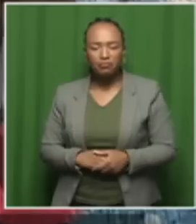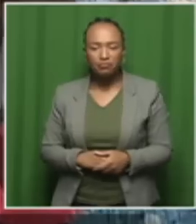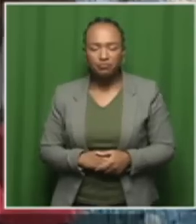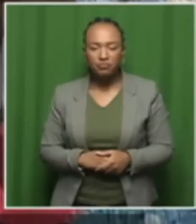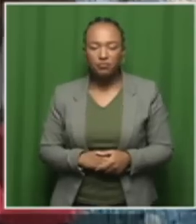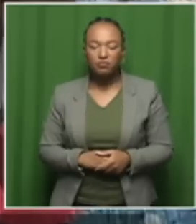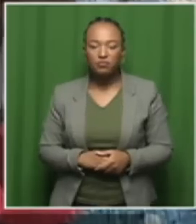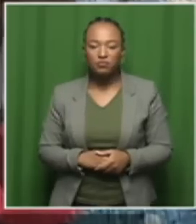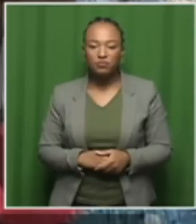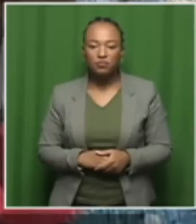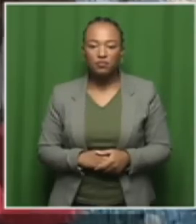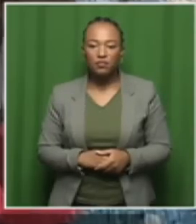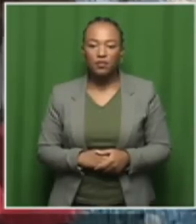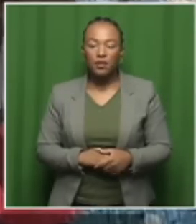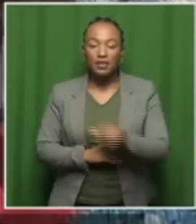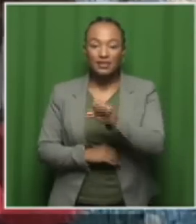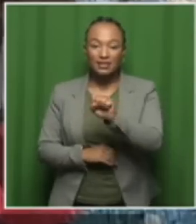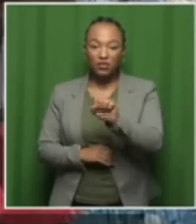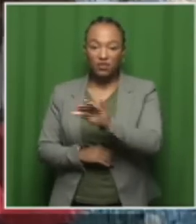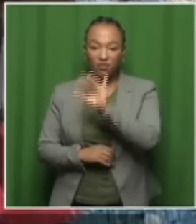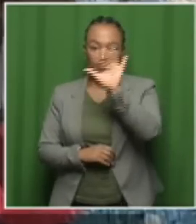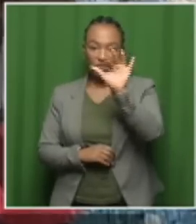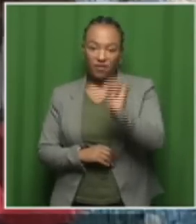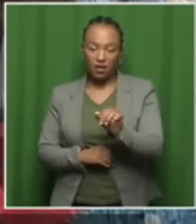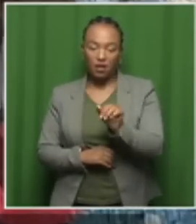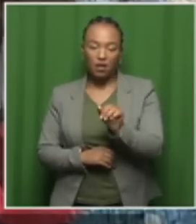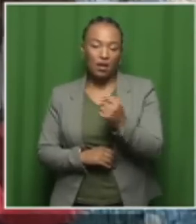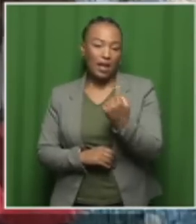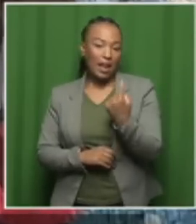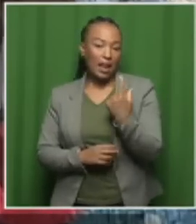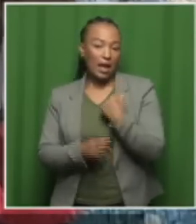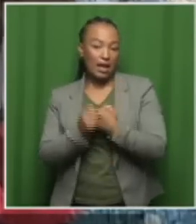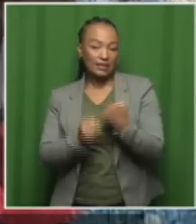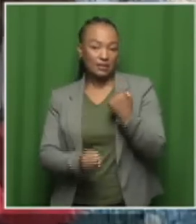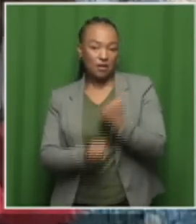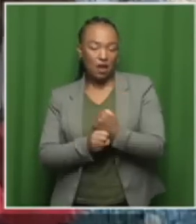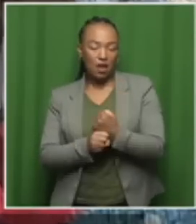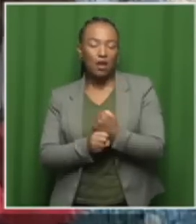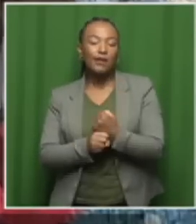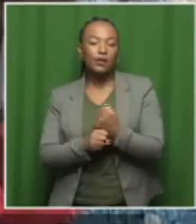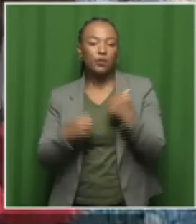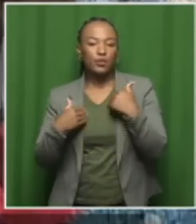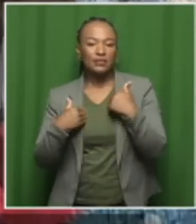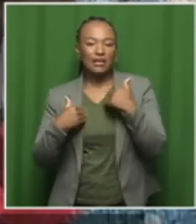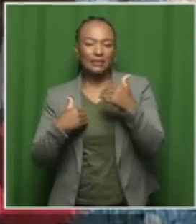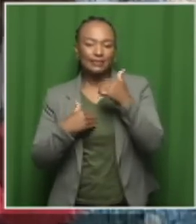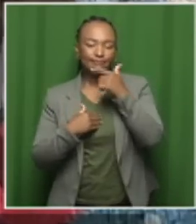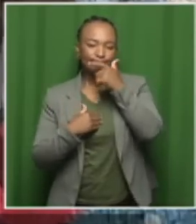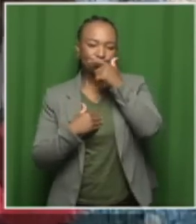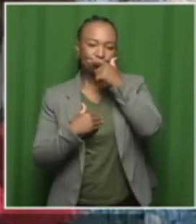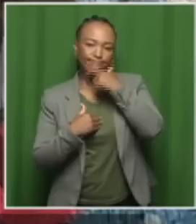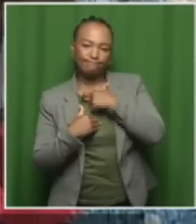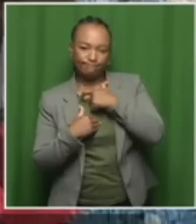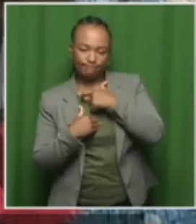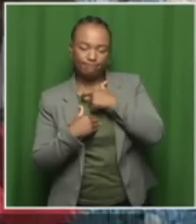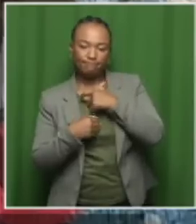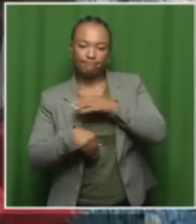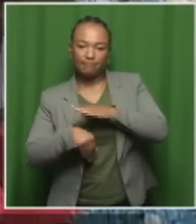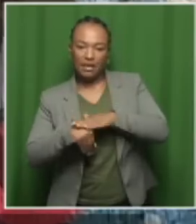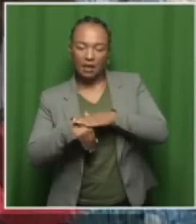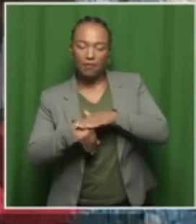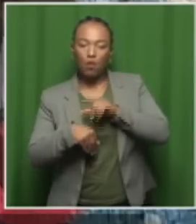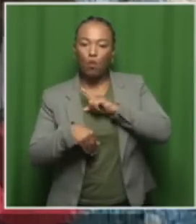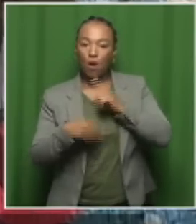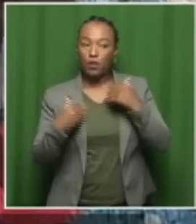South Africa's economy last year began on a fairly somber note. If you recall, we had intensive load shedding